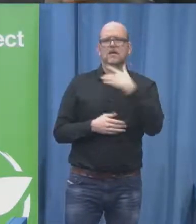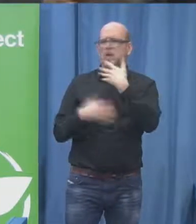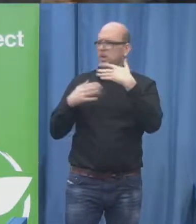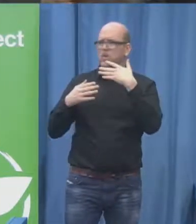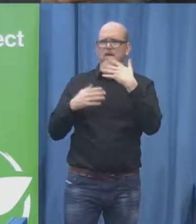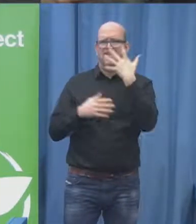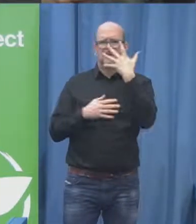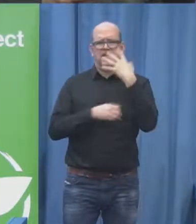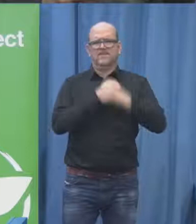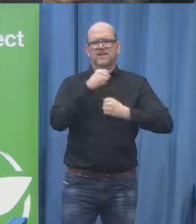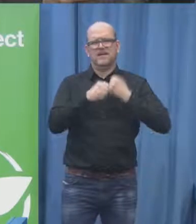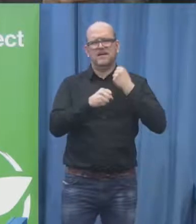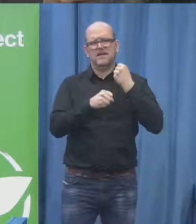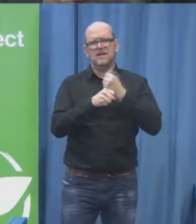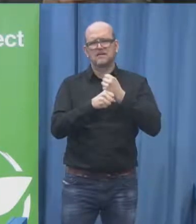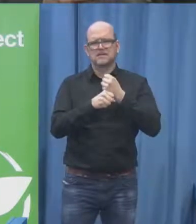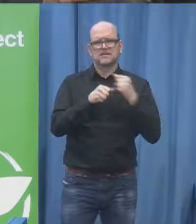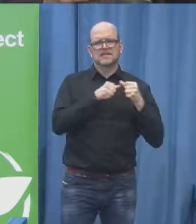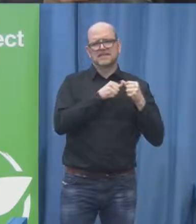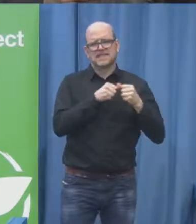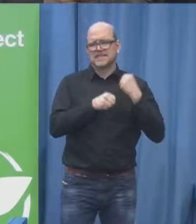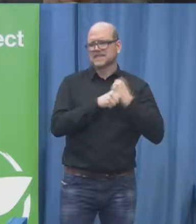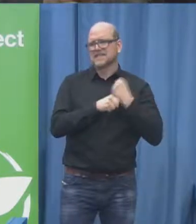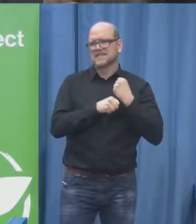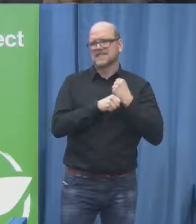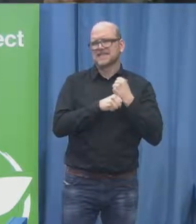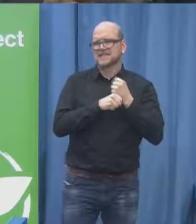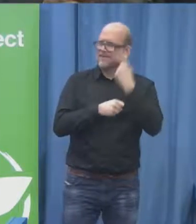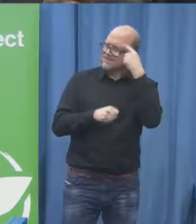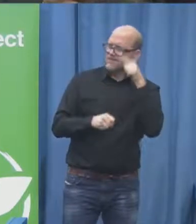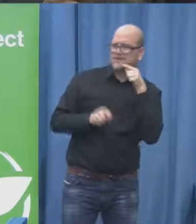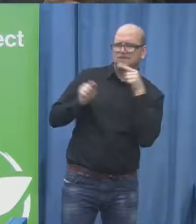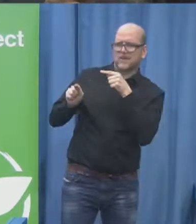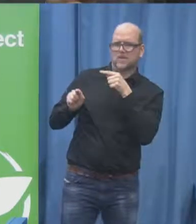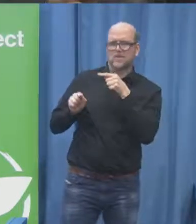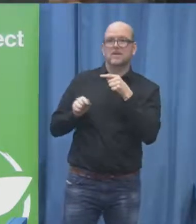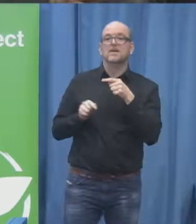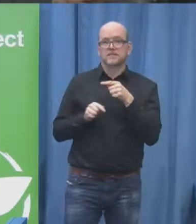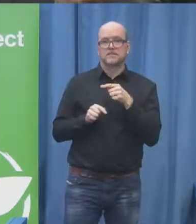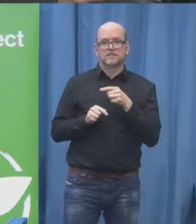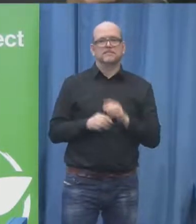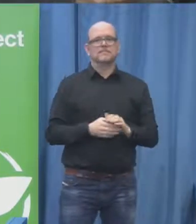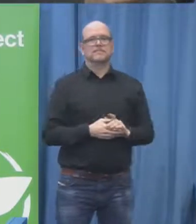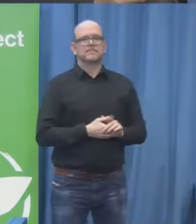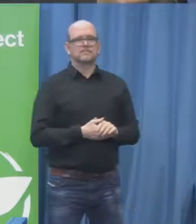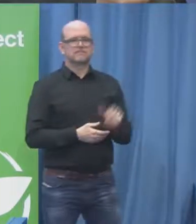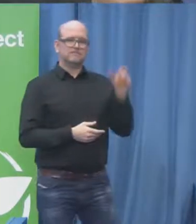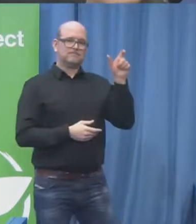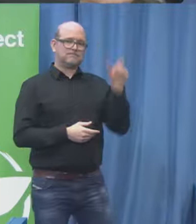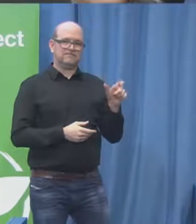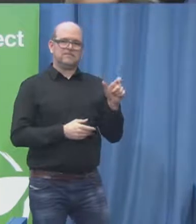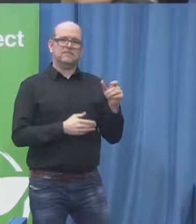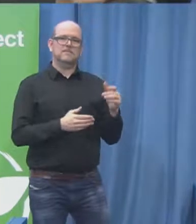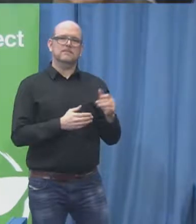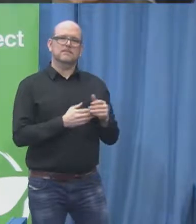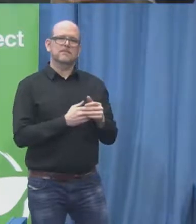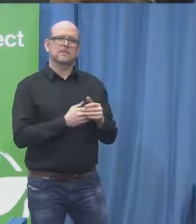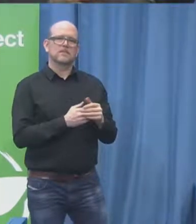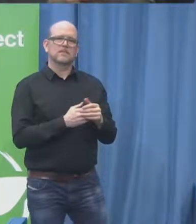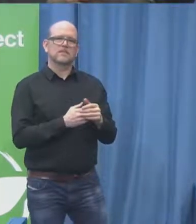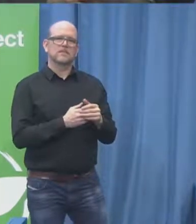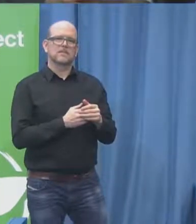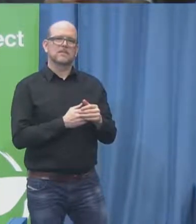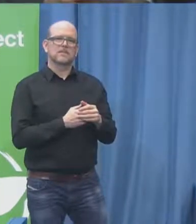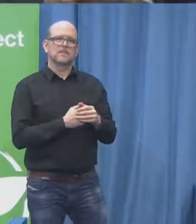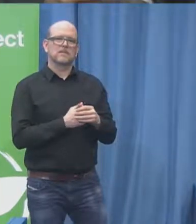2011 and have contributed invaluable to the development of the Zero project.